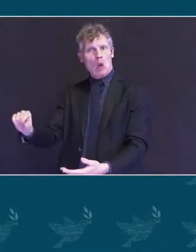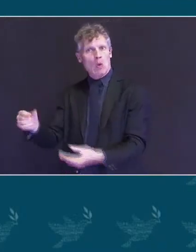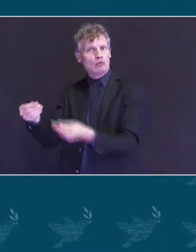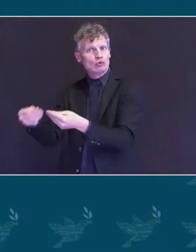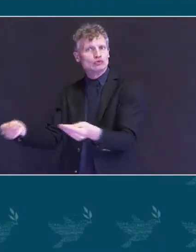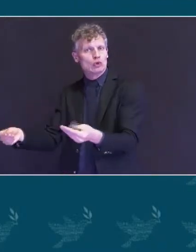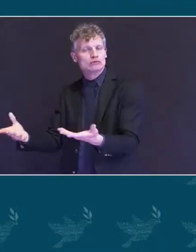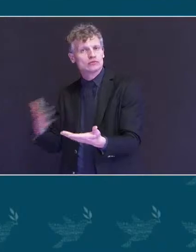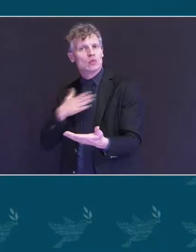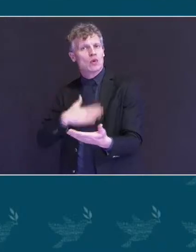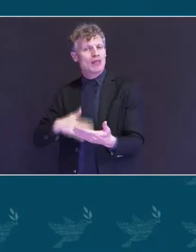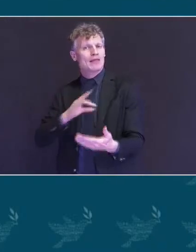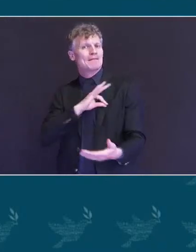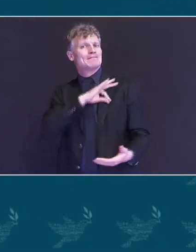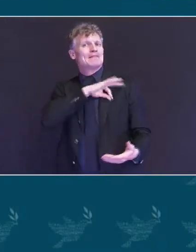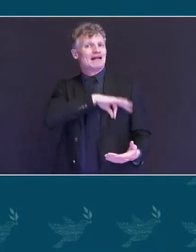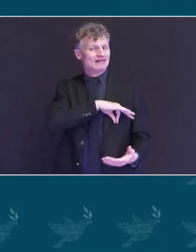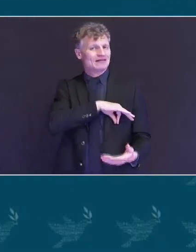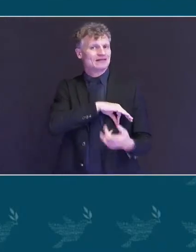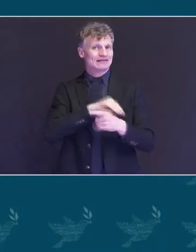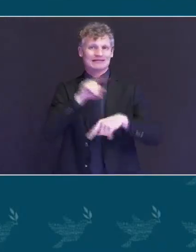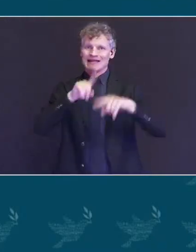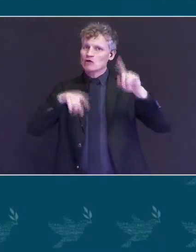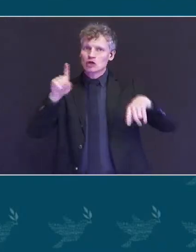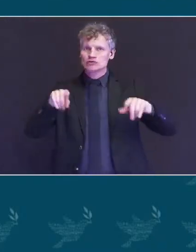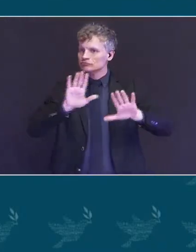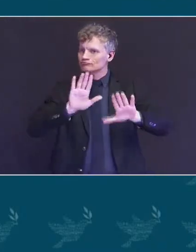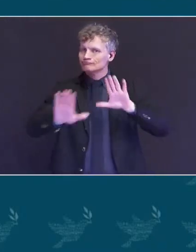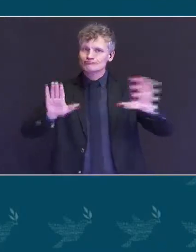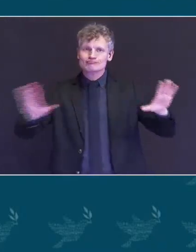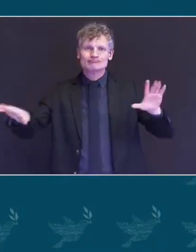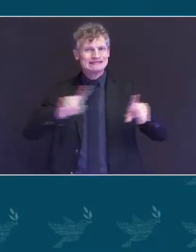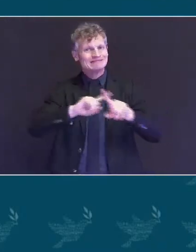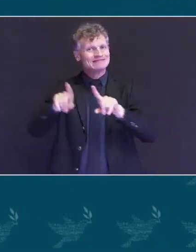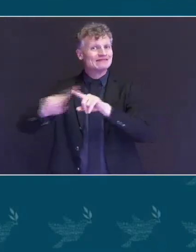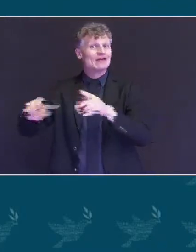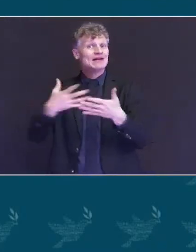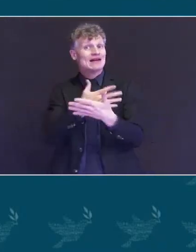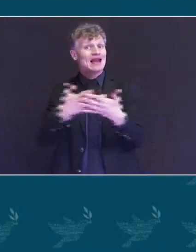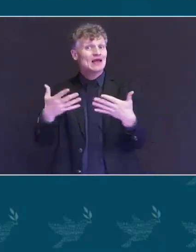process benefits to diverse needs of all language